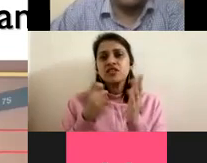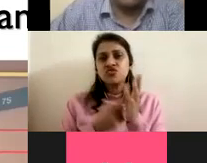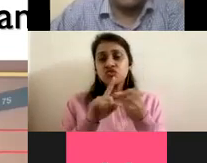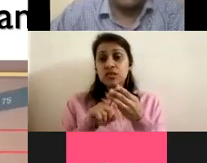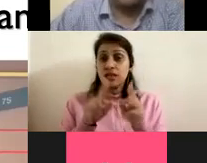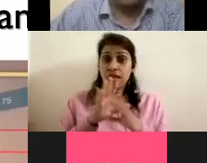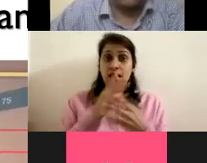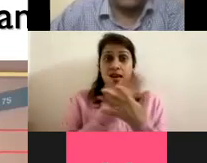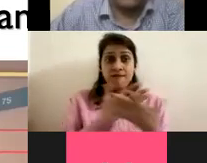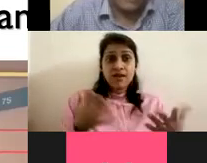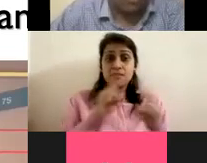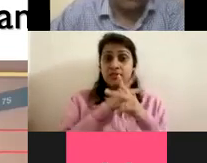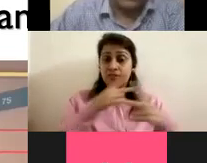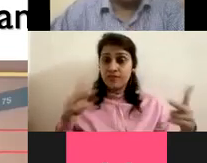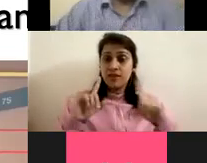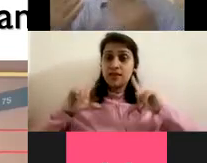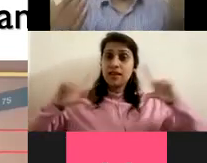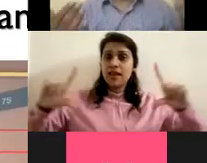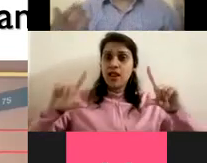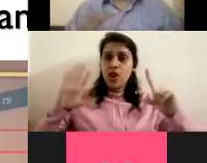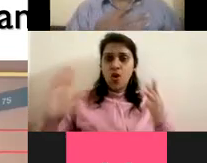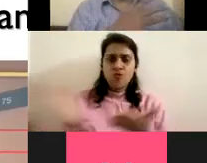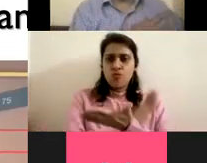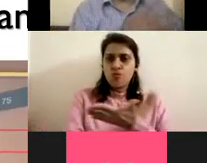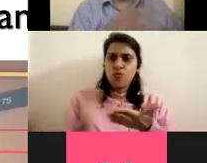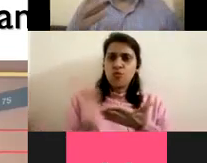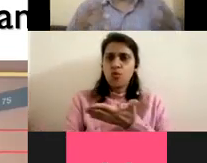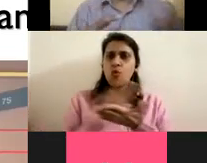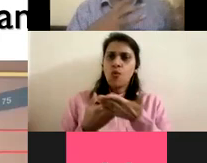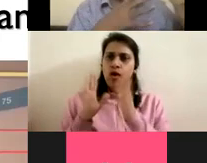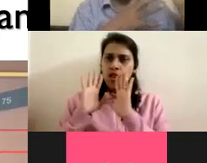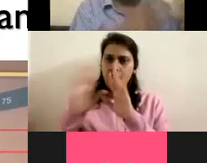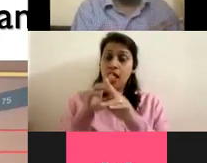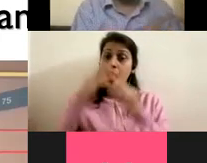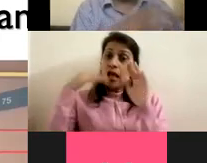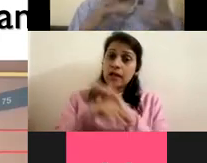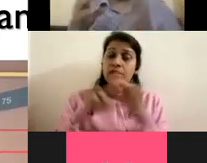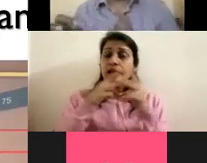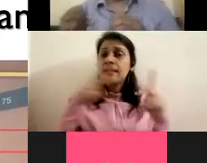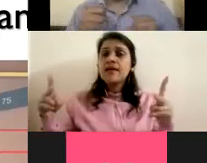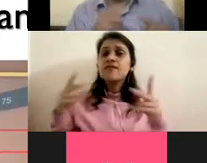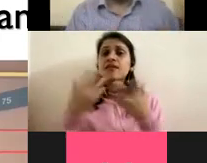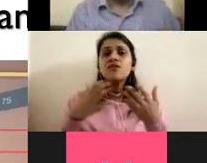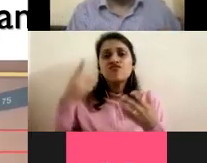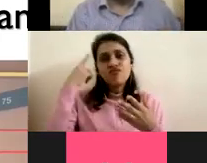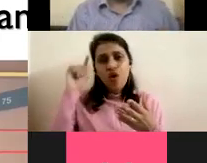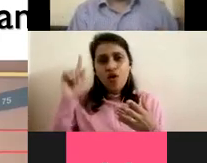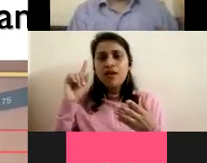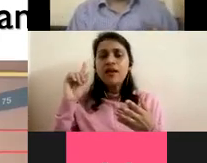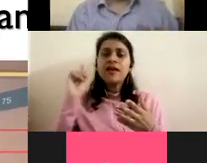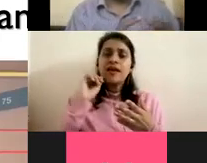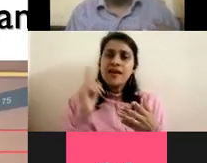hai, unke cataloged hai. Catalog mein har type ke devices for hearing, vision, sensory,